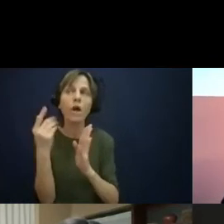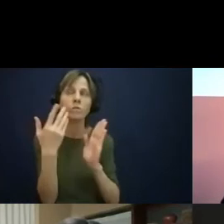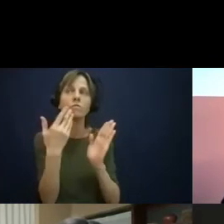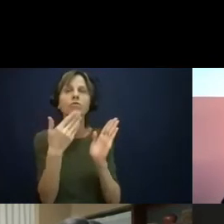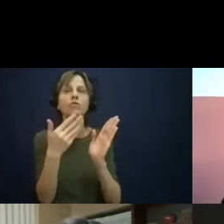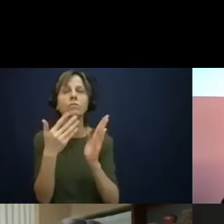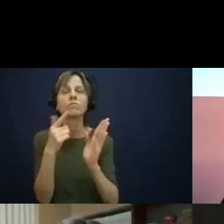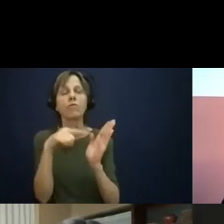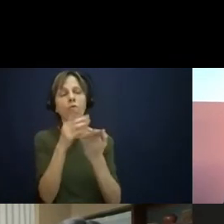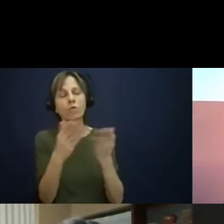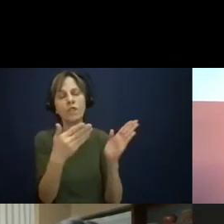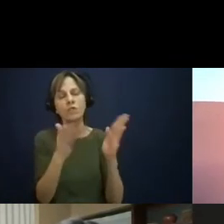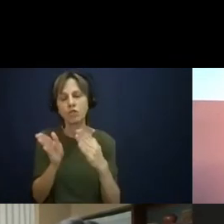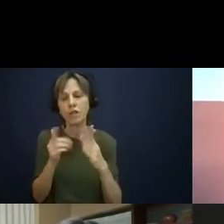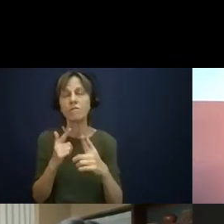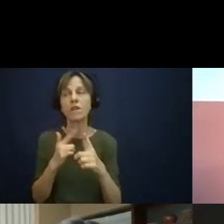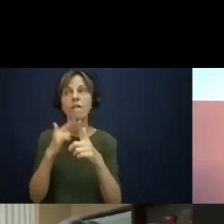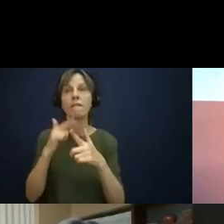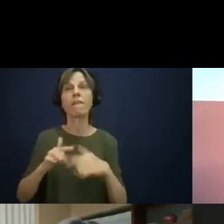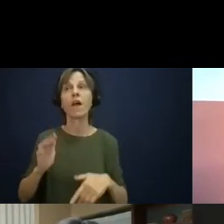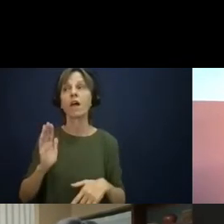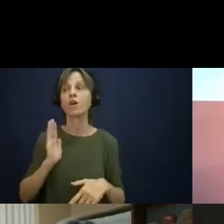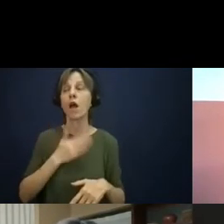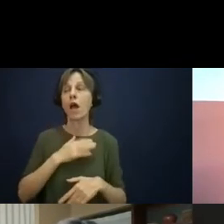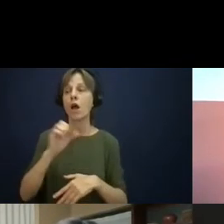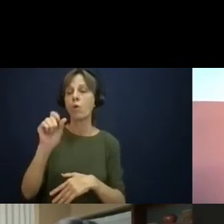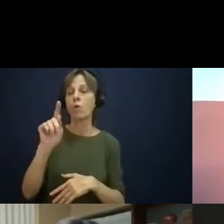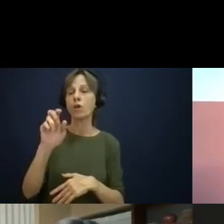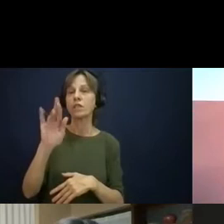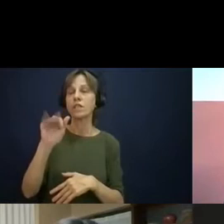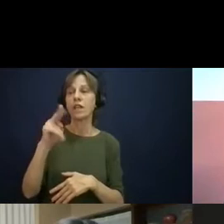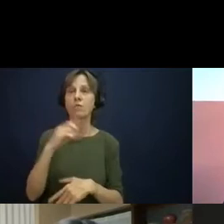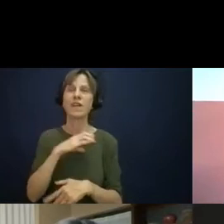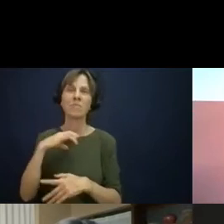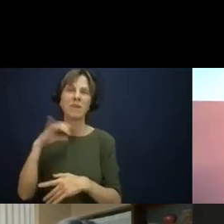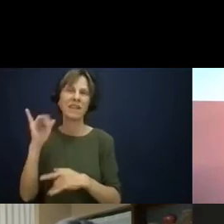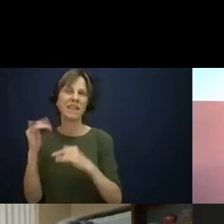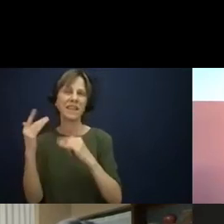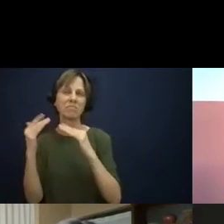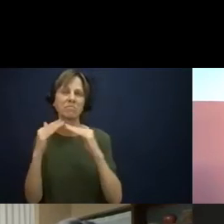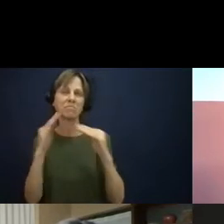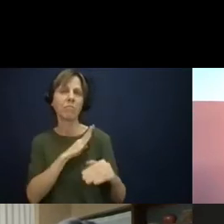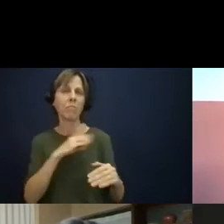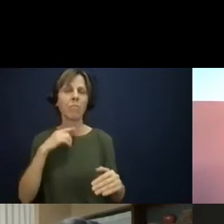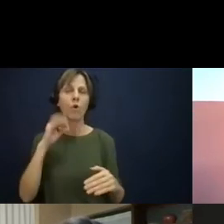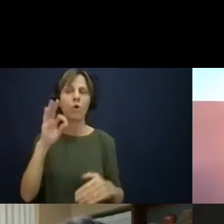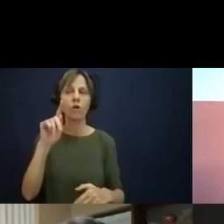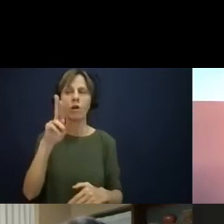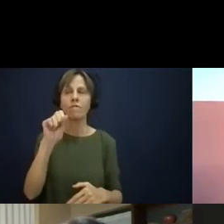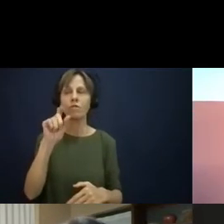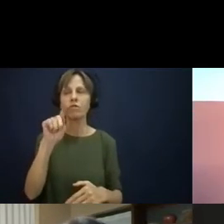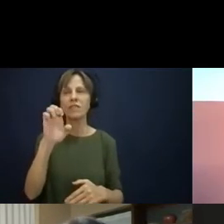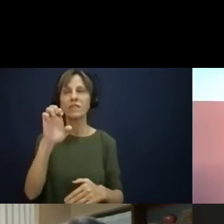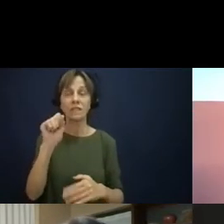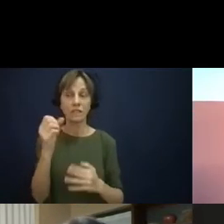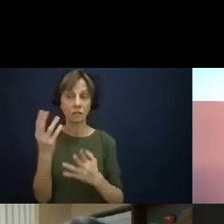then our steering committee, which is the equivalent of like a board of trustees, wanted to reconstitute